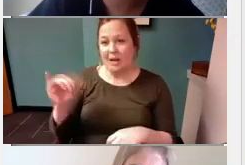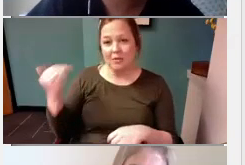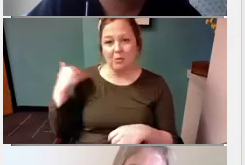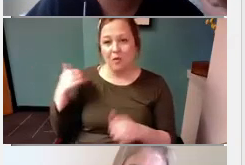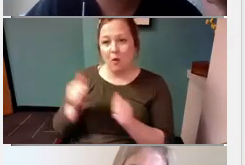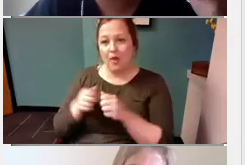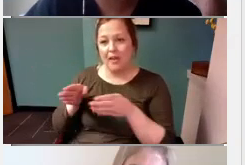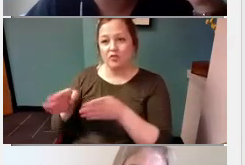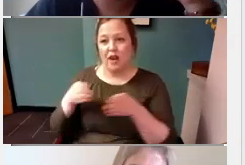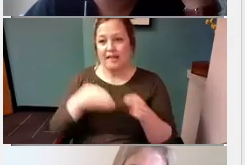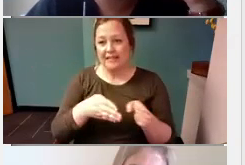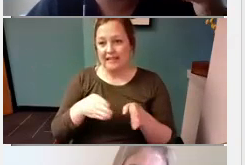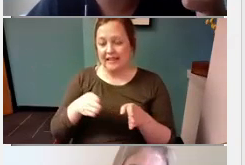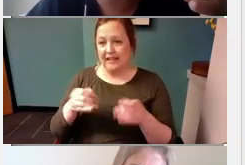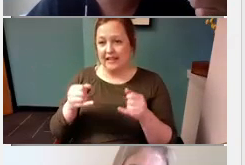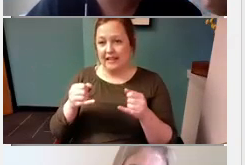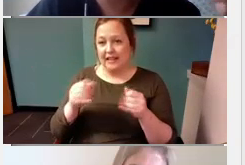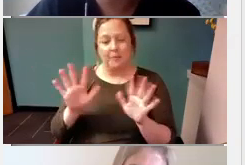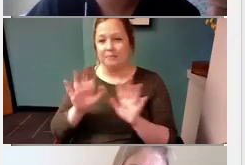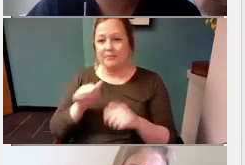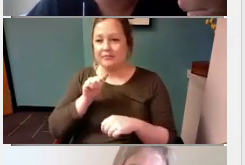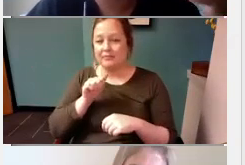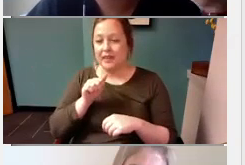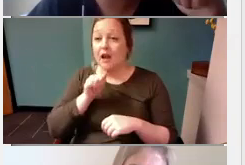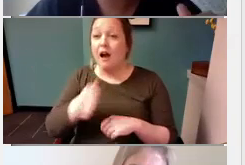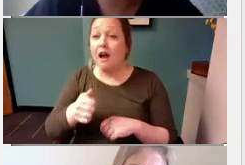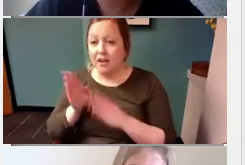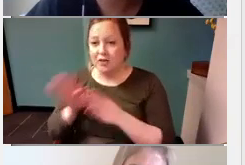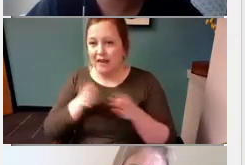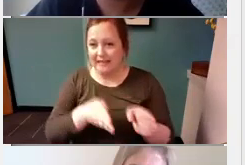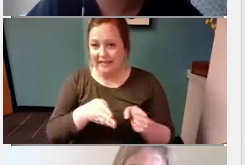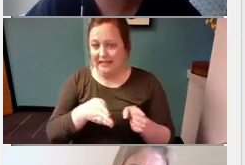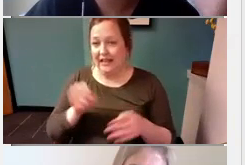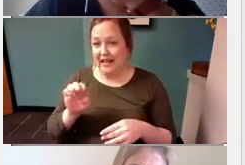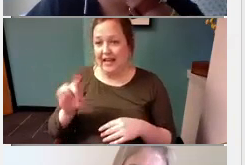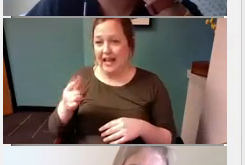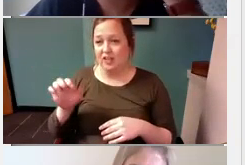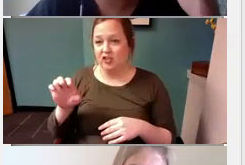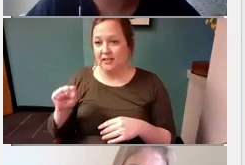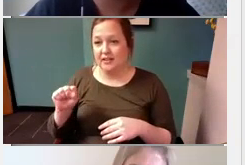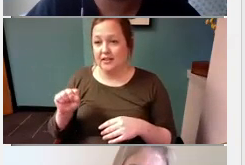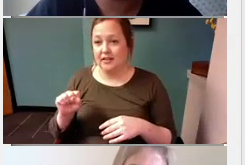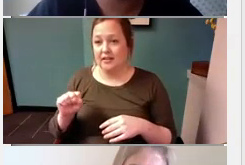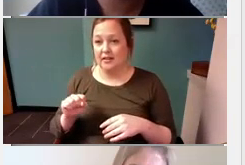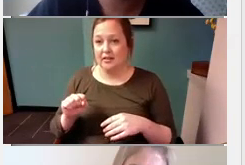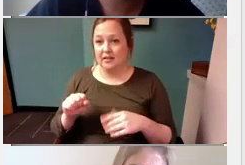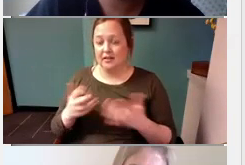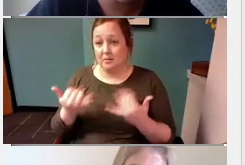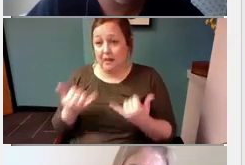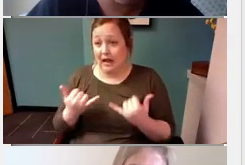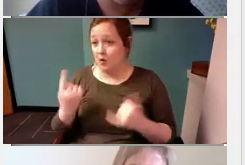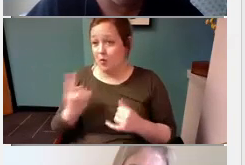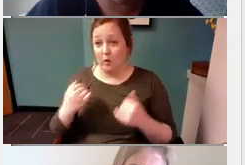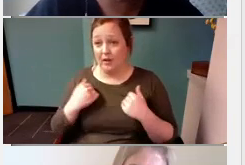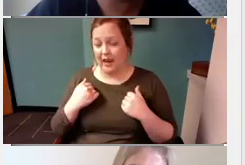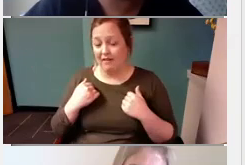have sorry, for undirected edges, but now we just have to have fewer edges because we have one-way edges. So